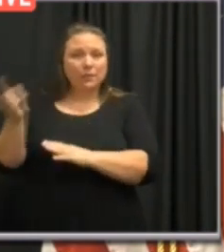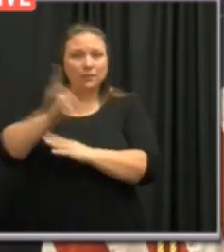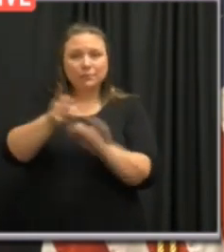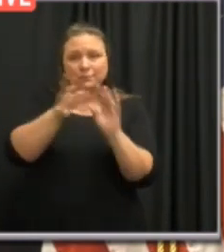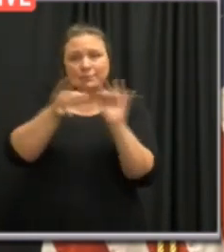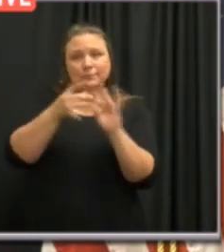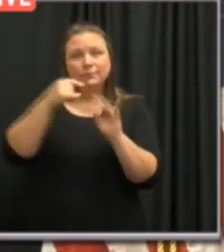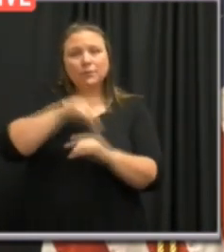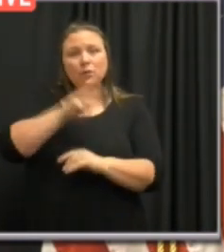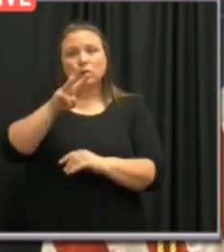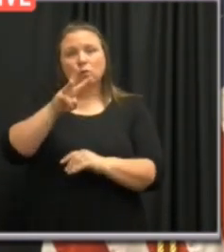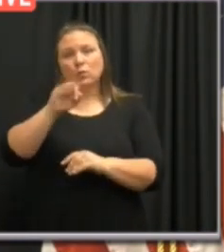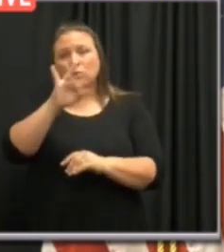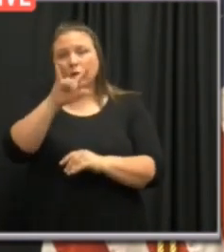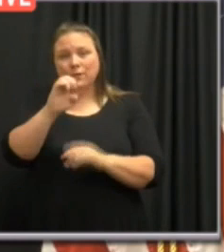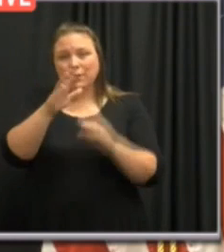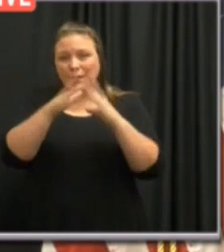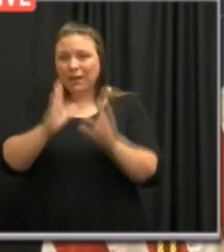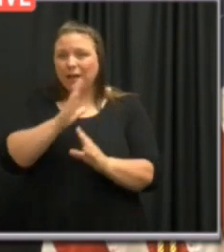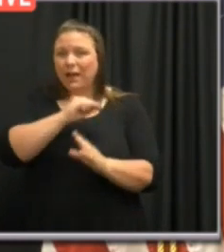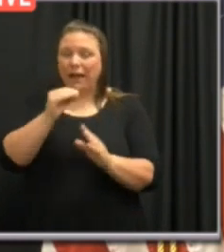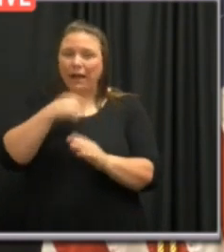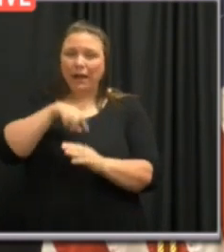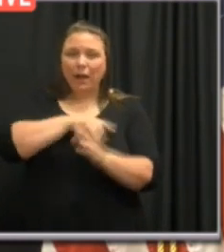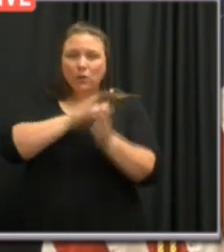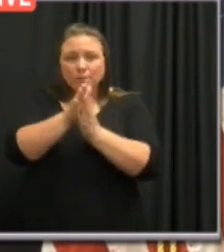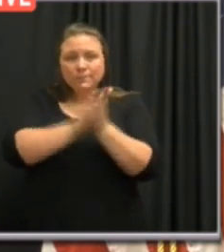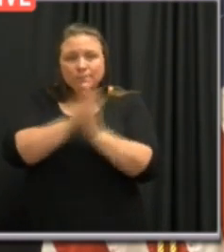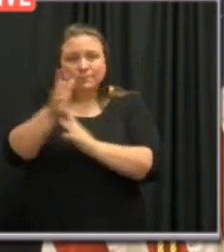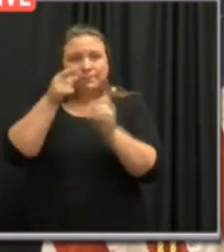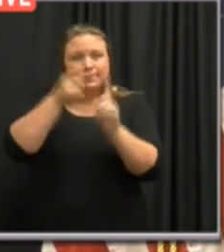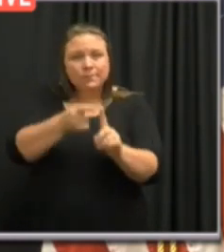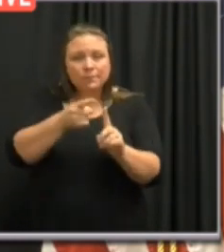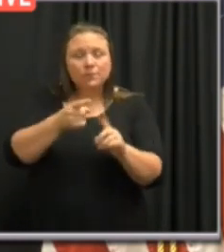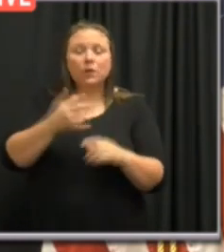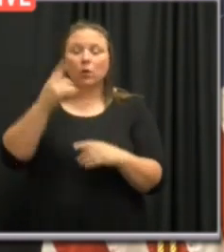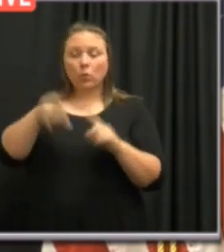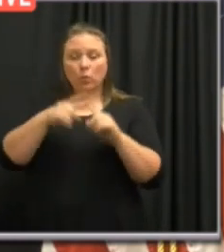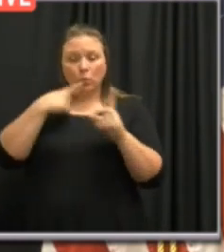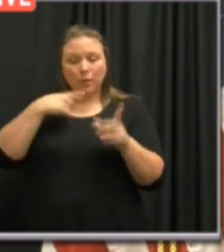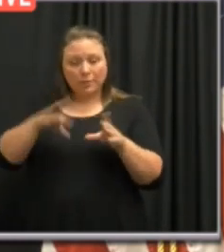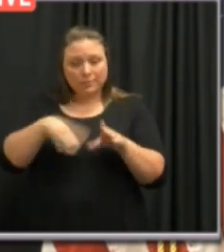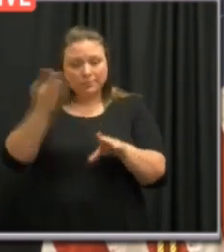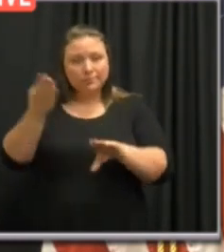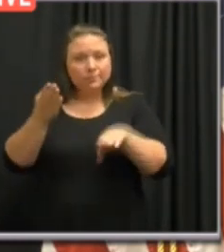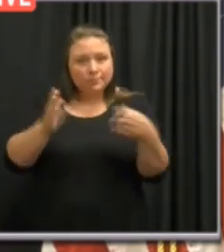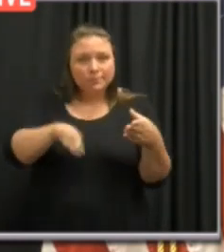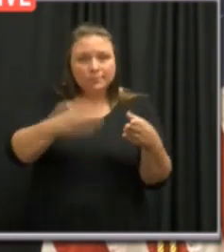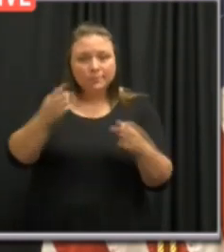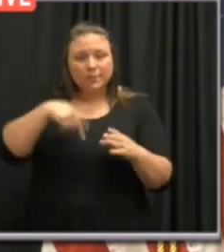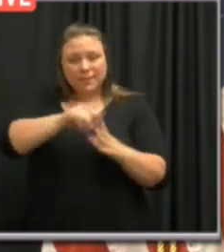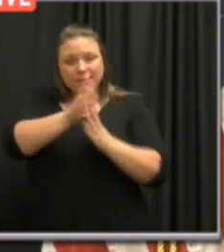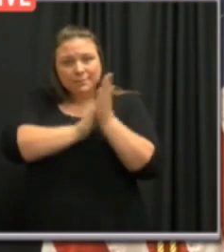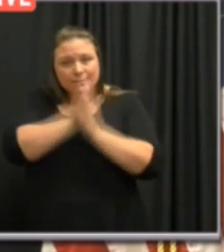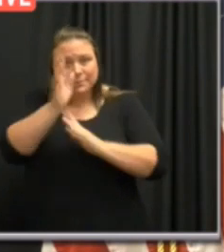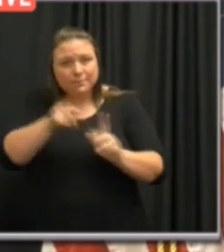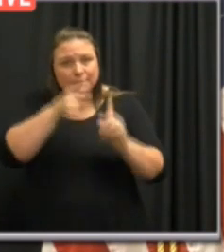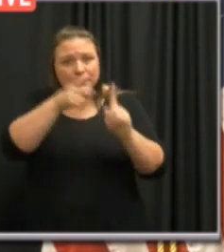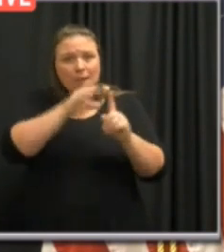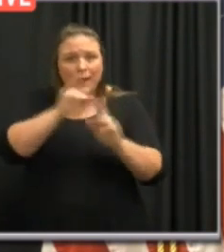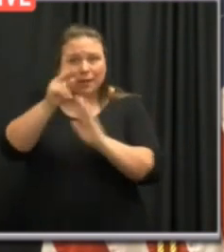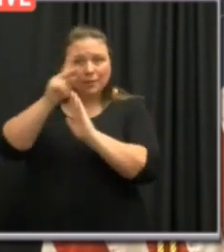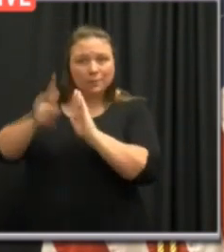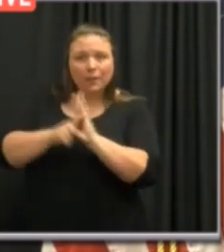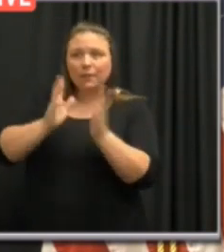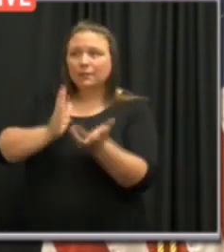current initiatives as we move into the next step of our recovery. These initiatives and protocols are in line